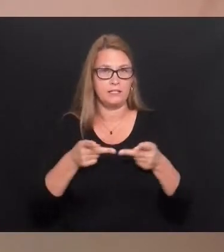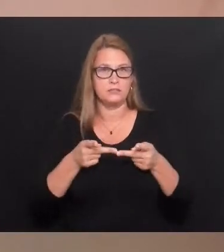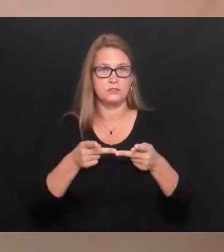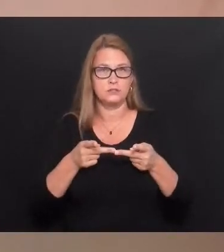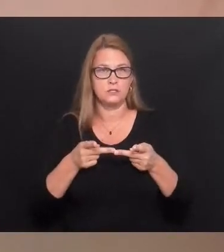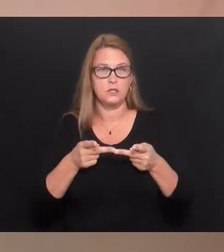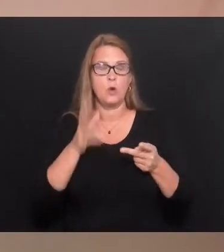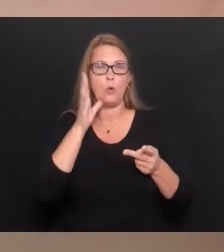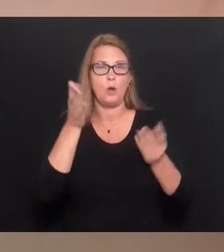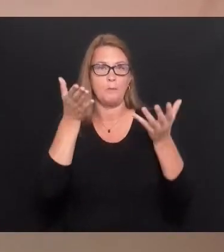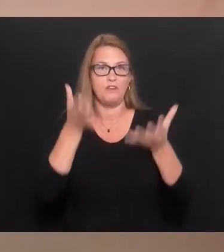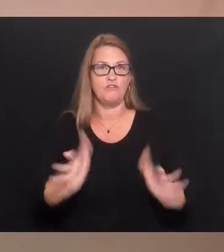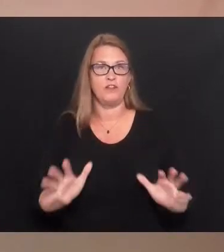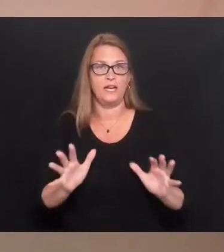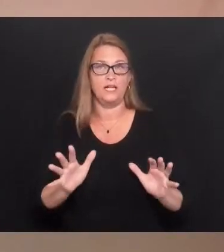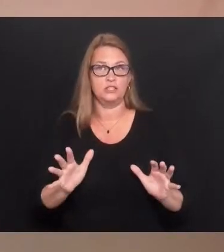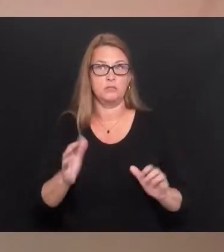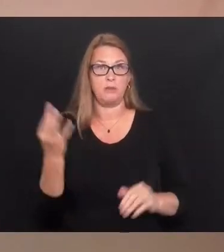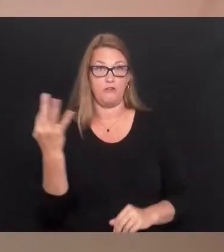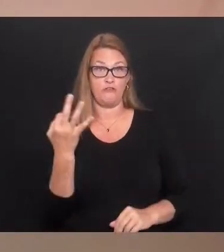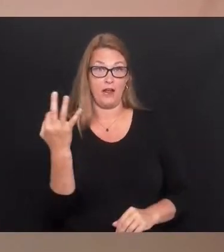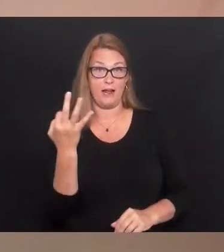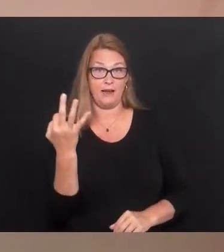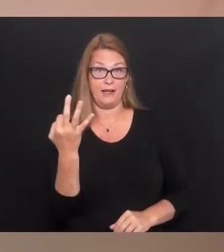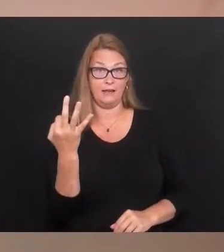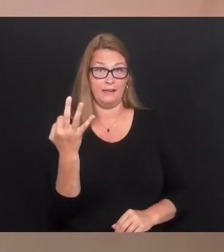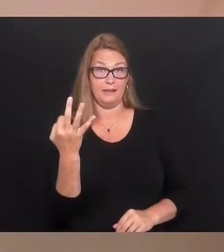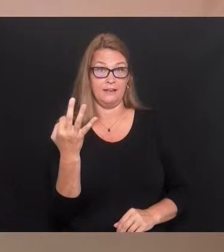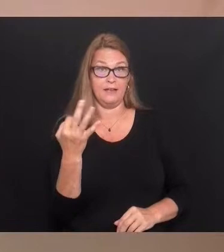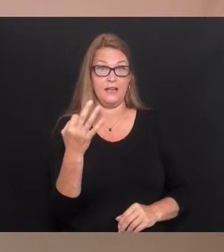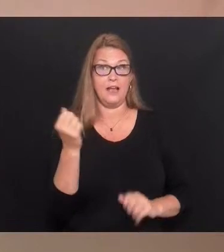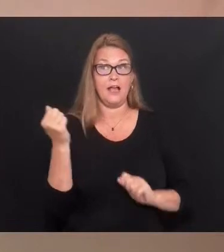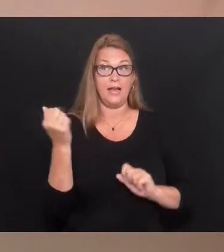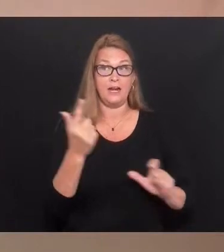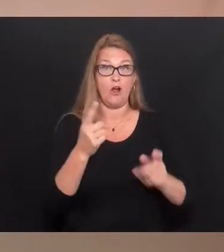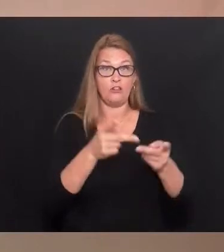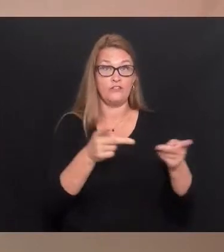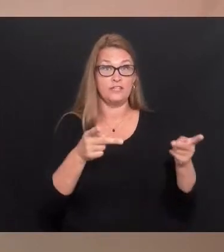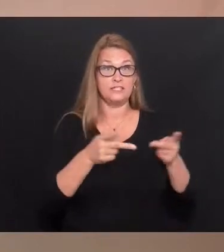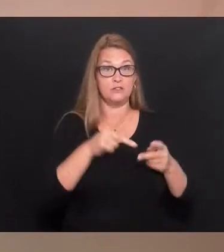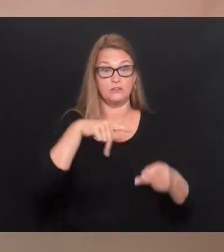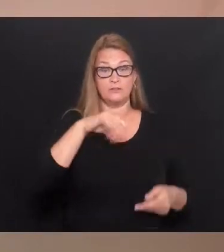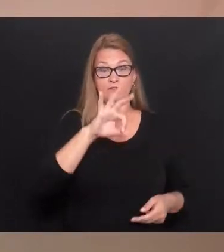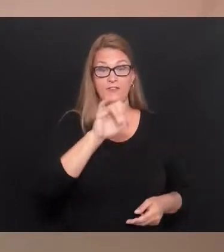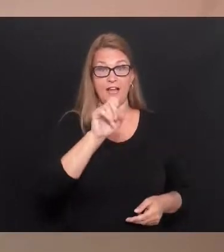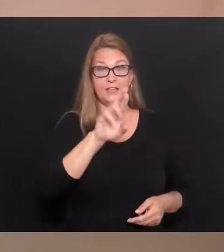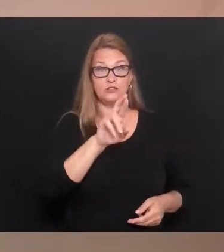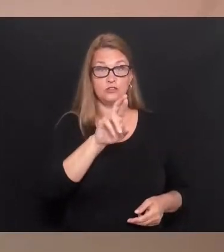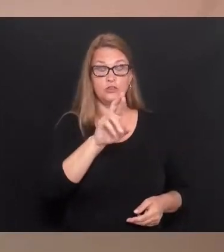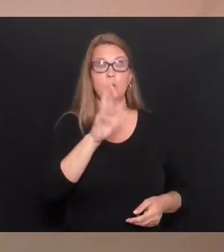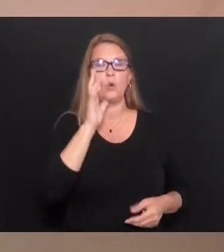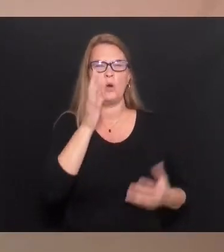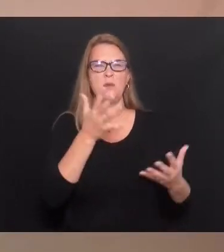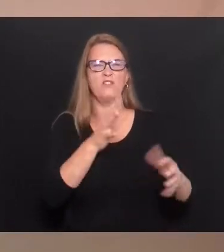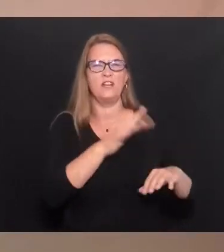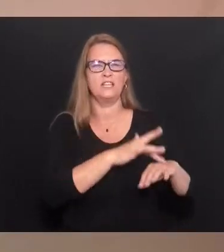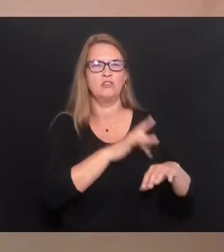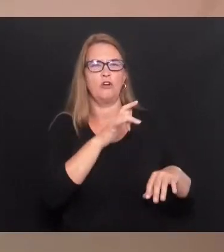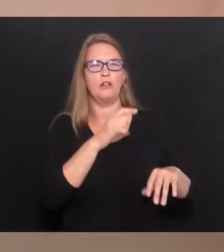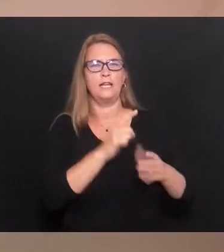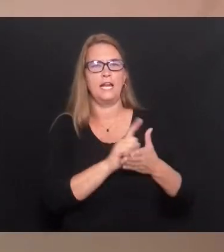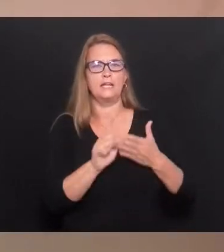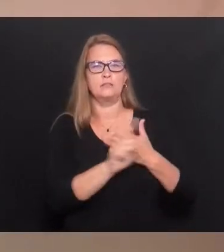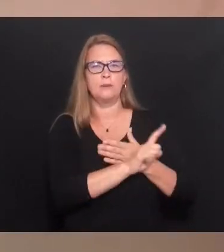by Friday, and all facilities for the Pfizer booster will be completed early next week. So once again,